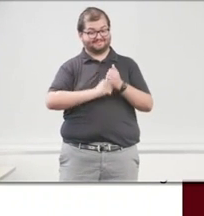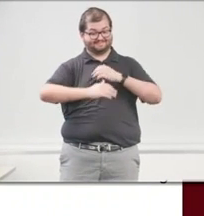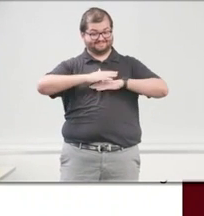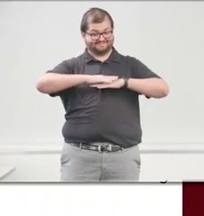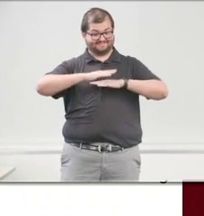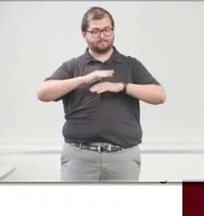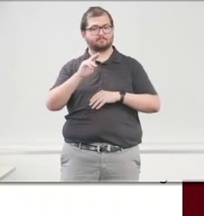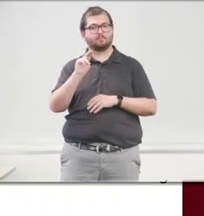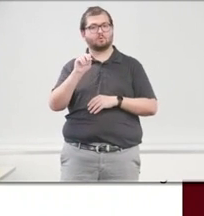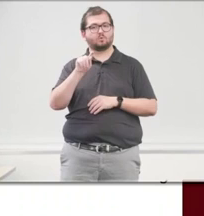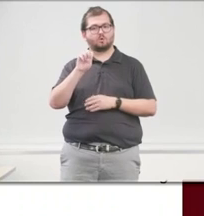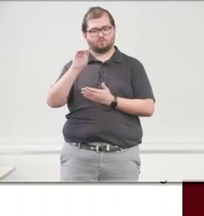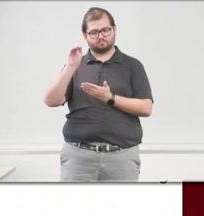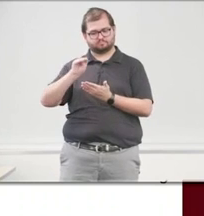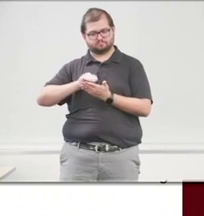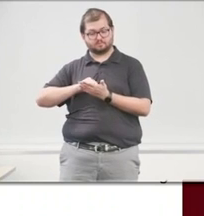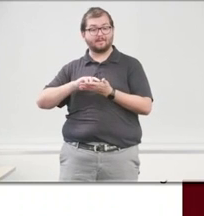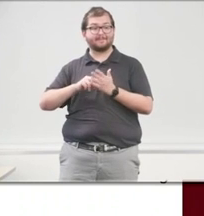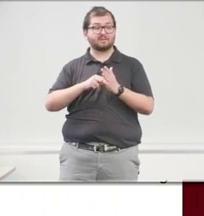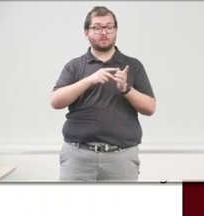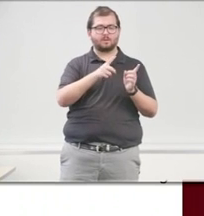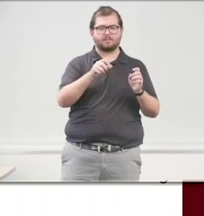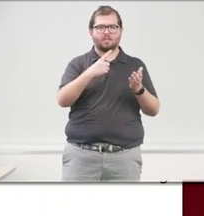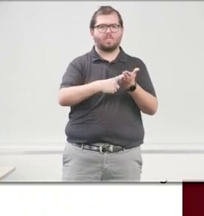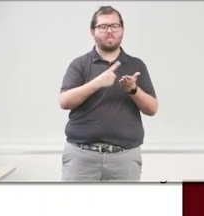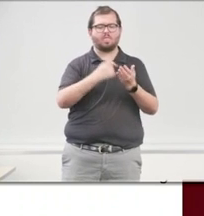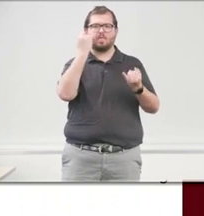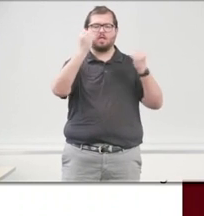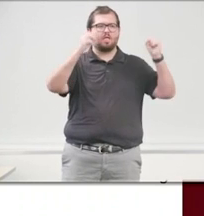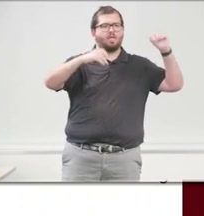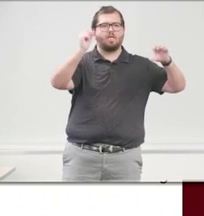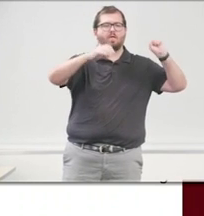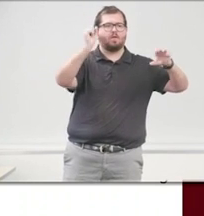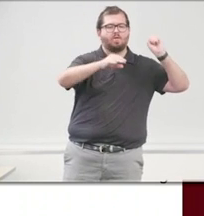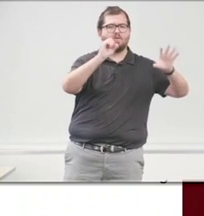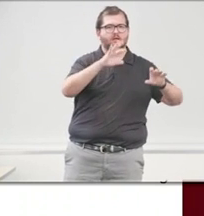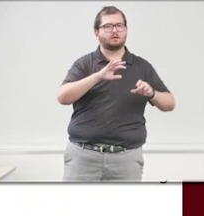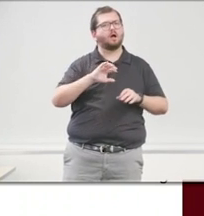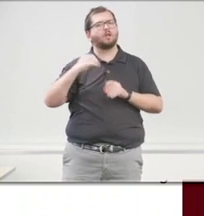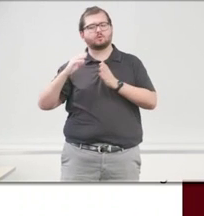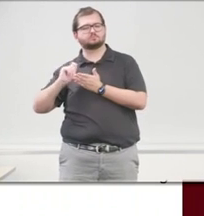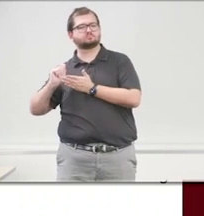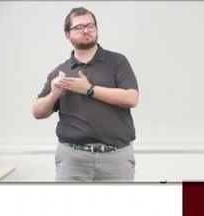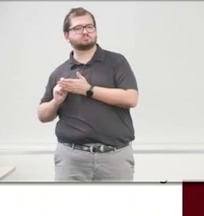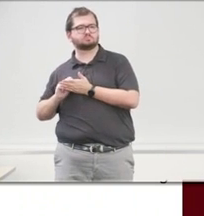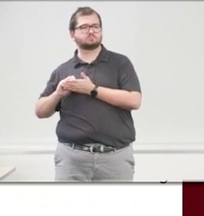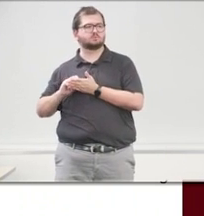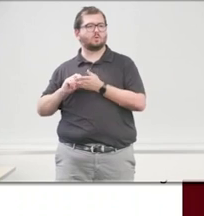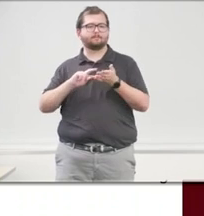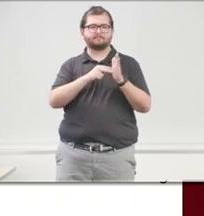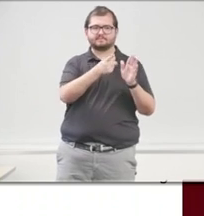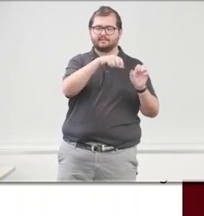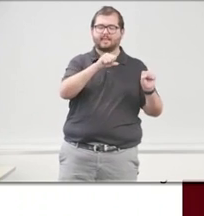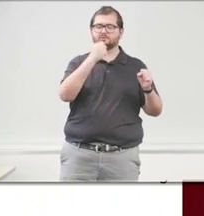so the subject matter experts could just focus on free-flowing ideas and not have to worry about taking notes and